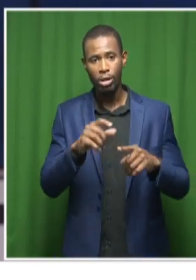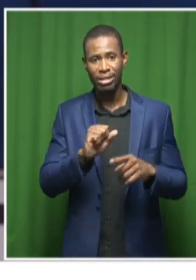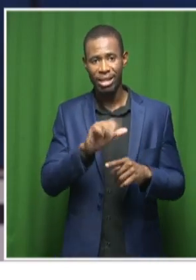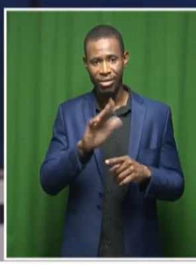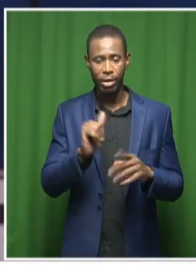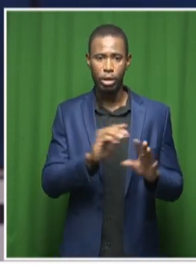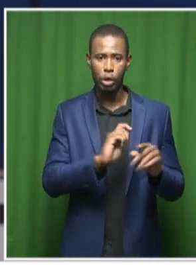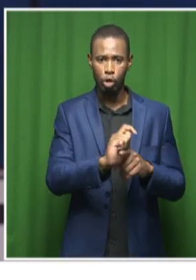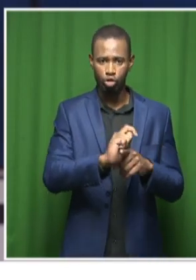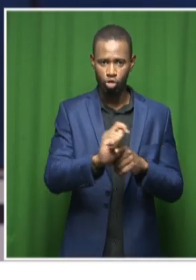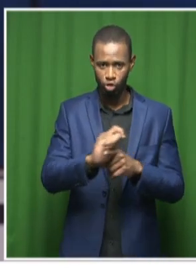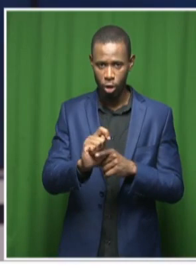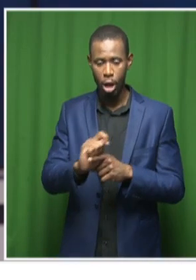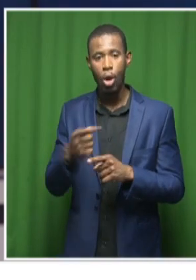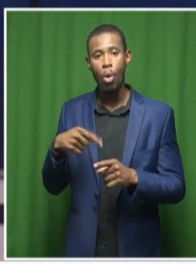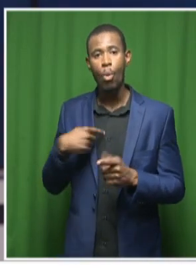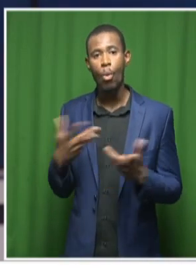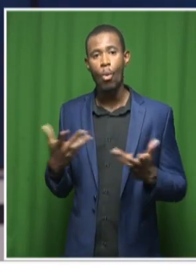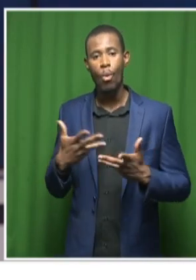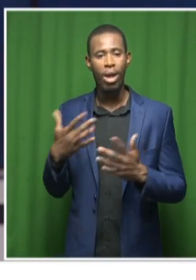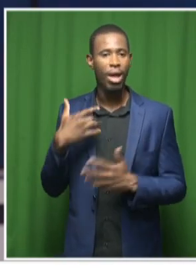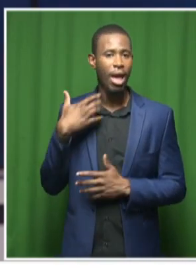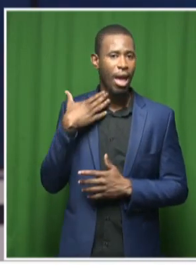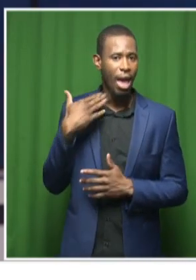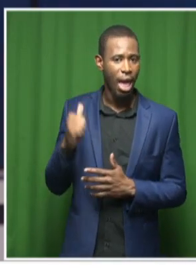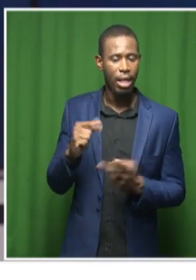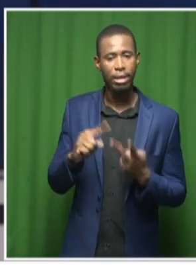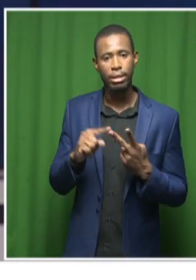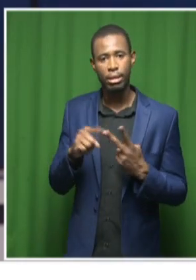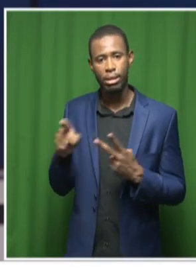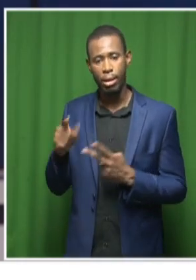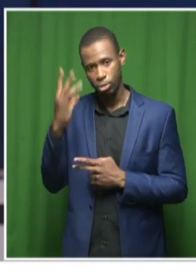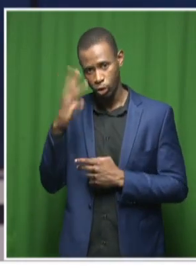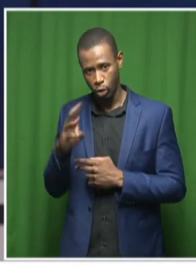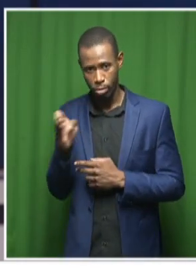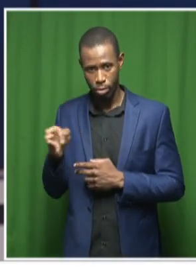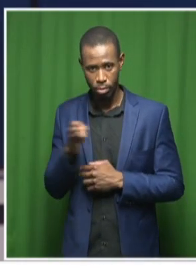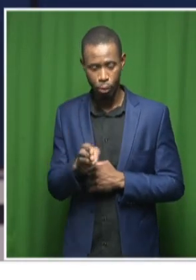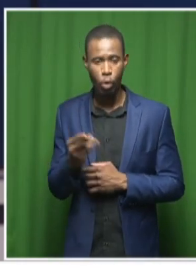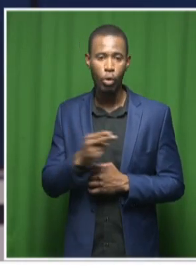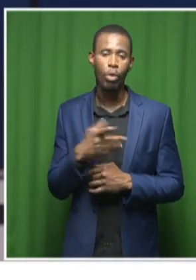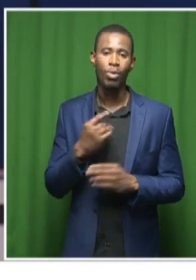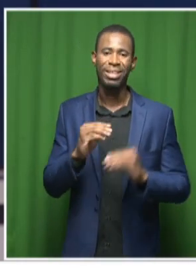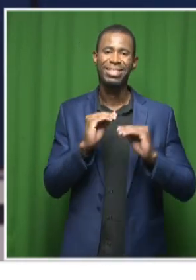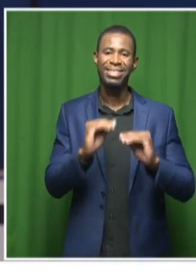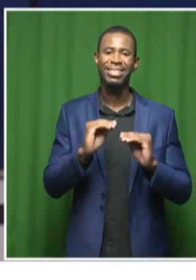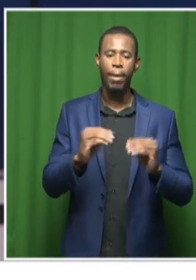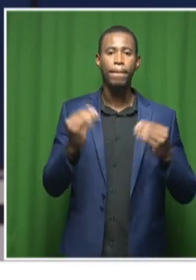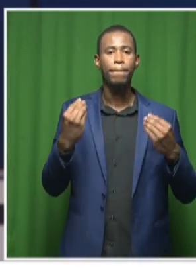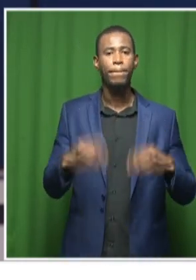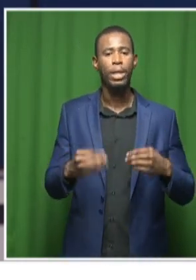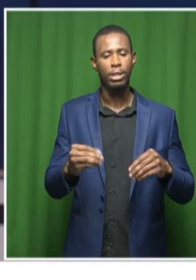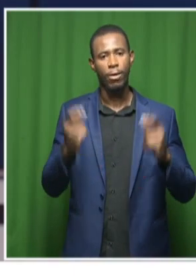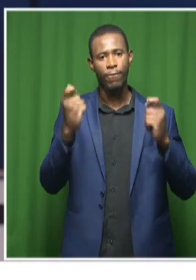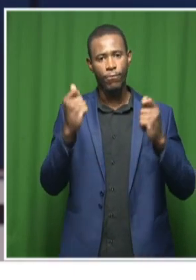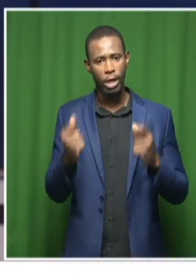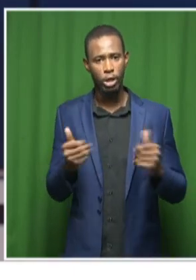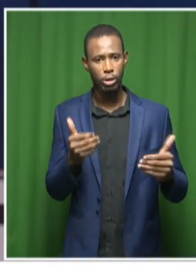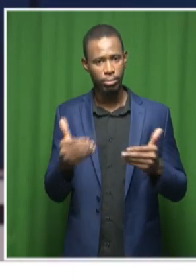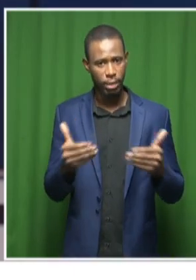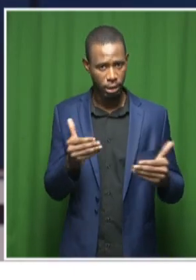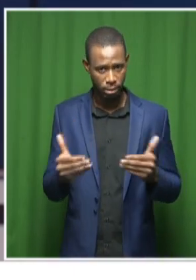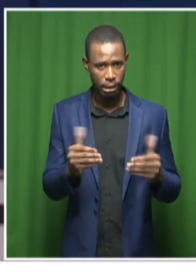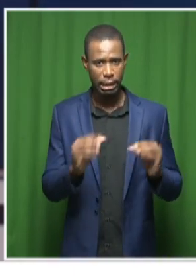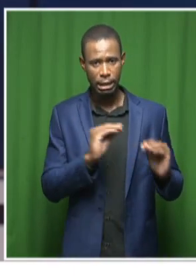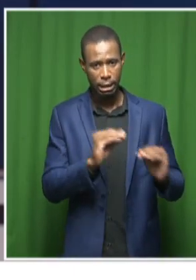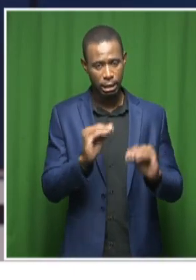Alexandra. And part of that, we also realized that there was a gap to also teach business acumen, you know, the fundamentals of business, financial management, but more